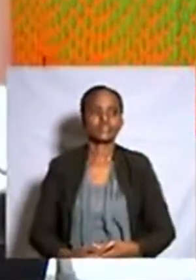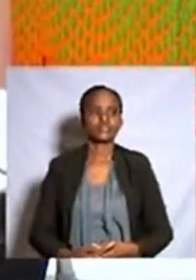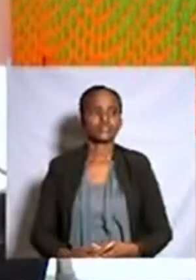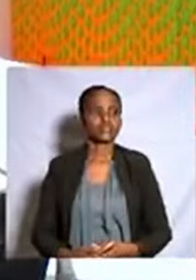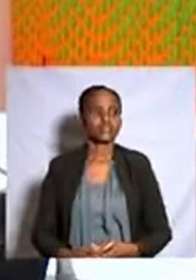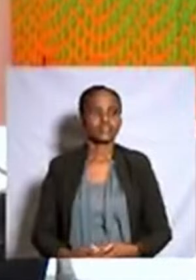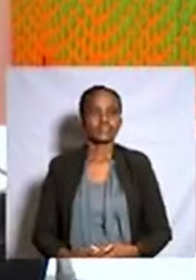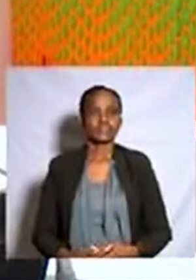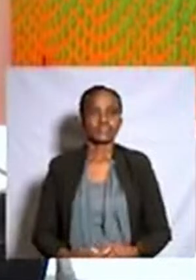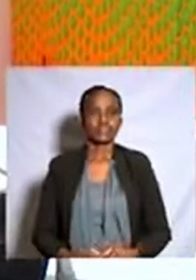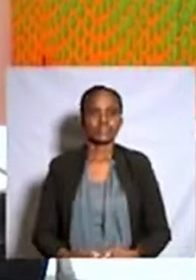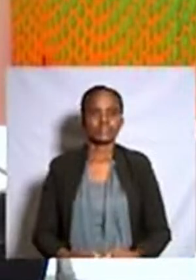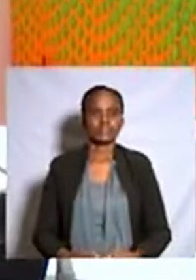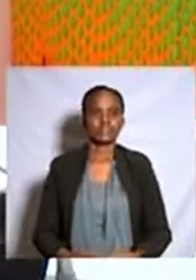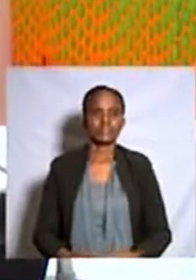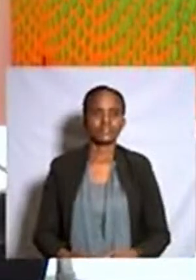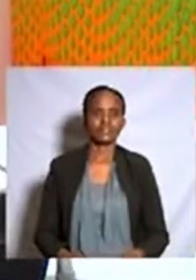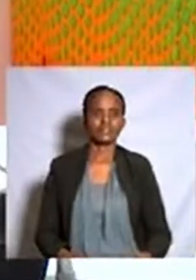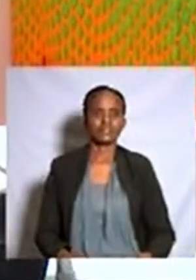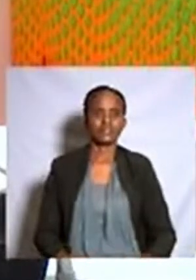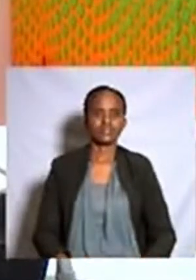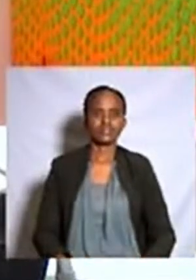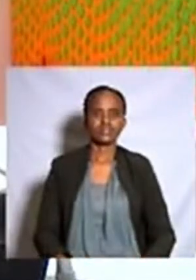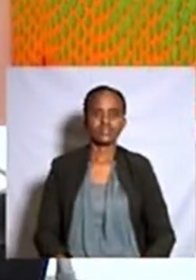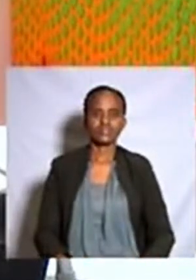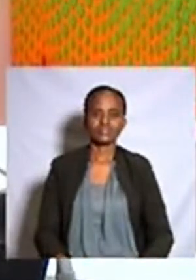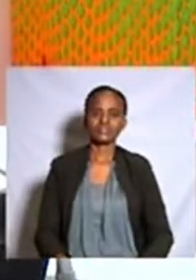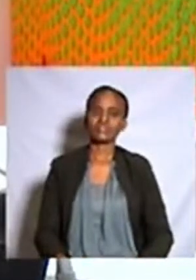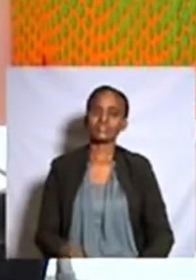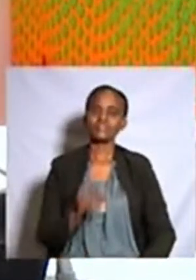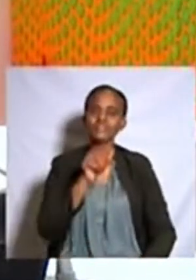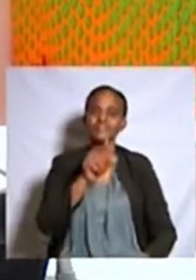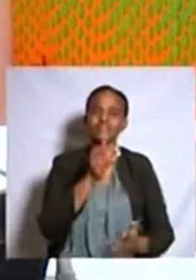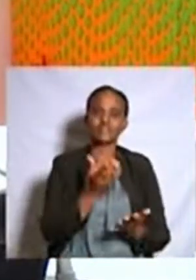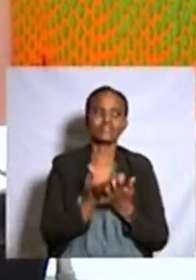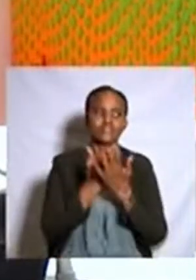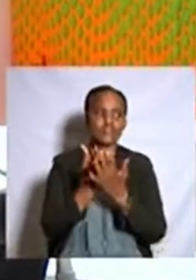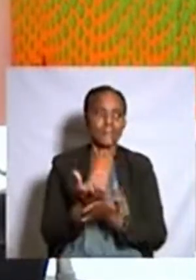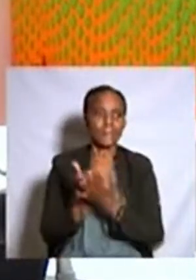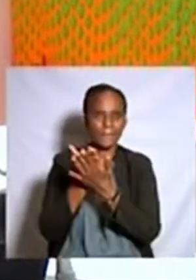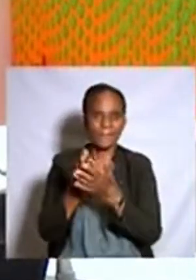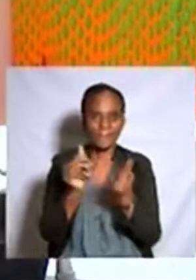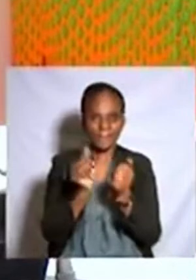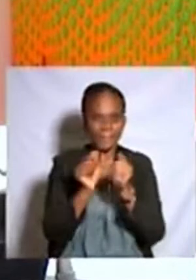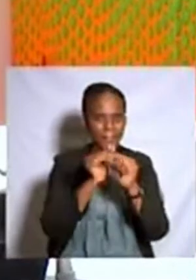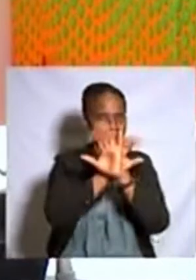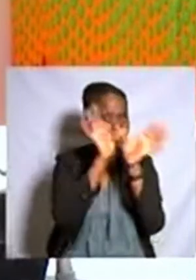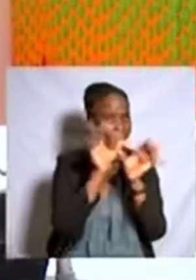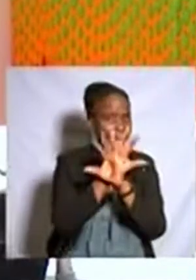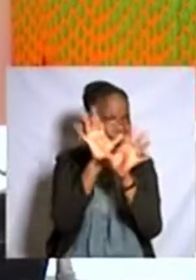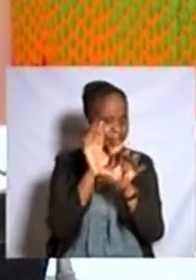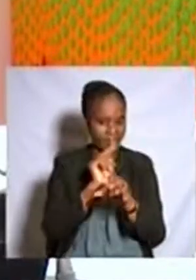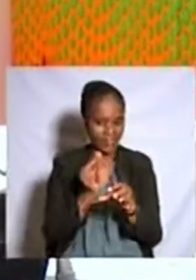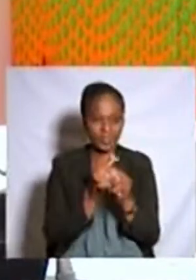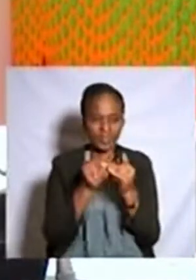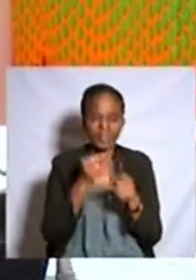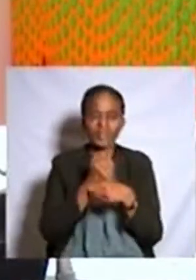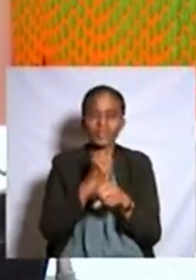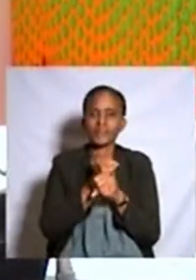Thank you very much, witness. You have submitted with those corrections. Yeah, let's just make sure